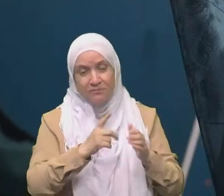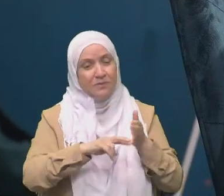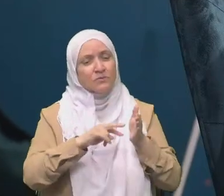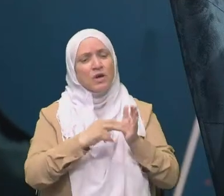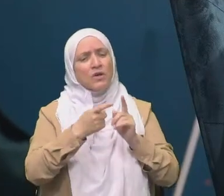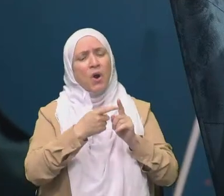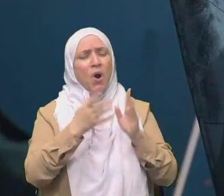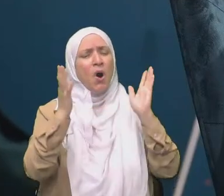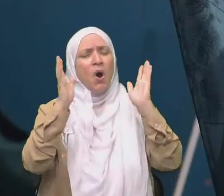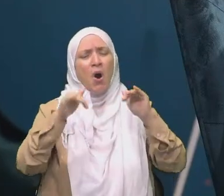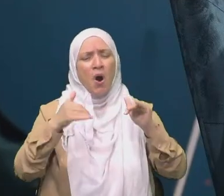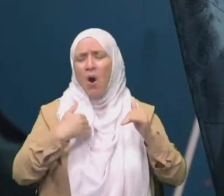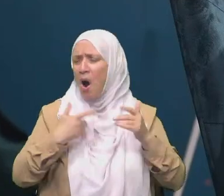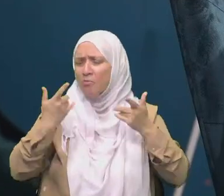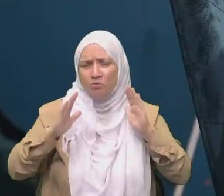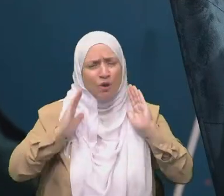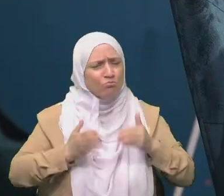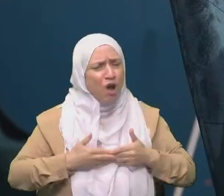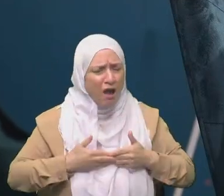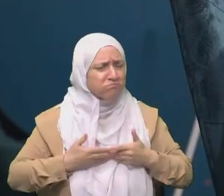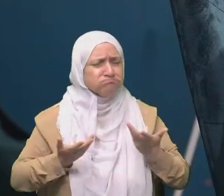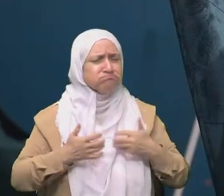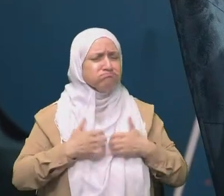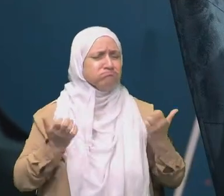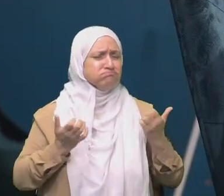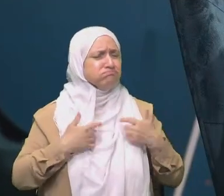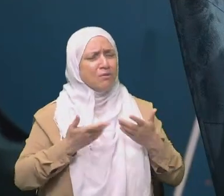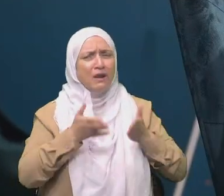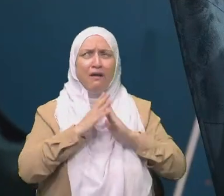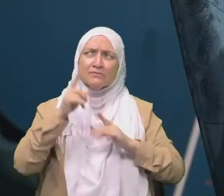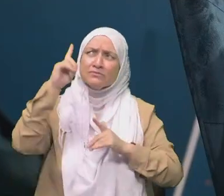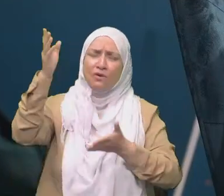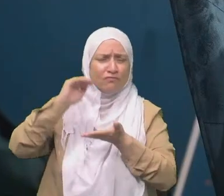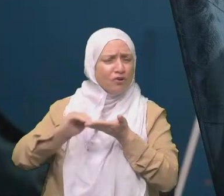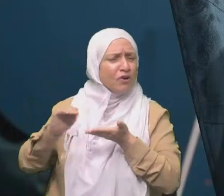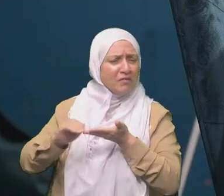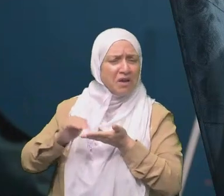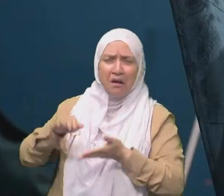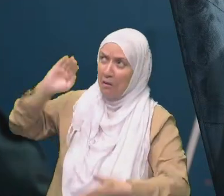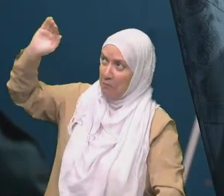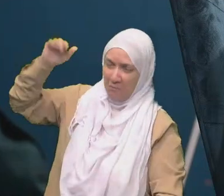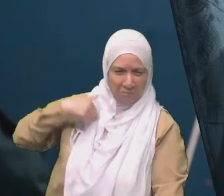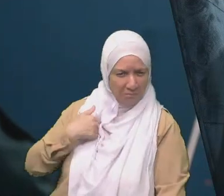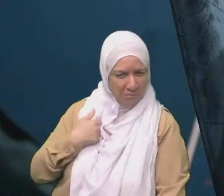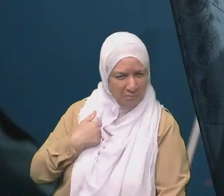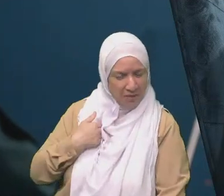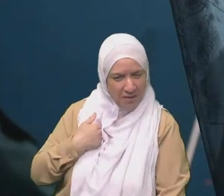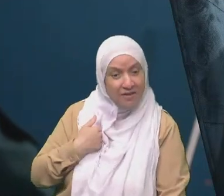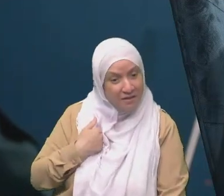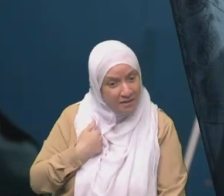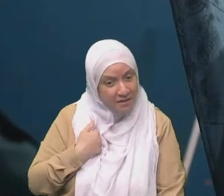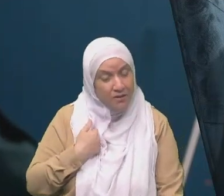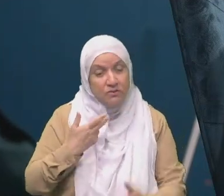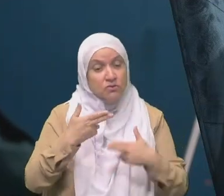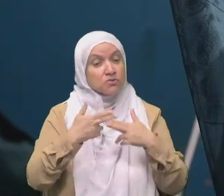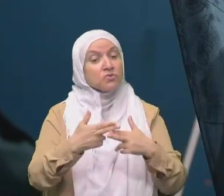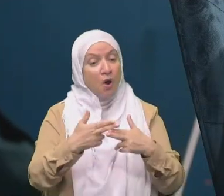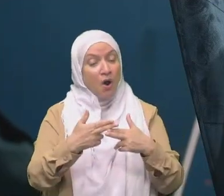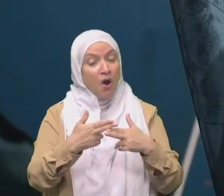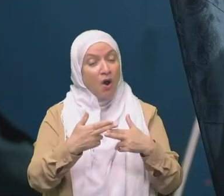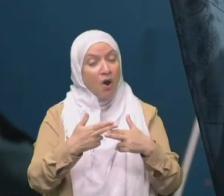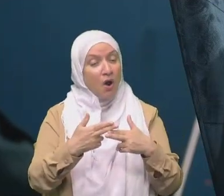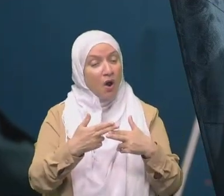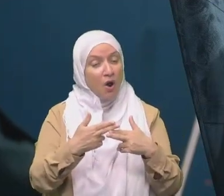alhamdulillah, Allah will forgive it for me. This is the delusion of safety. We need to learn this. Now, one thing I want to bring here to the table as well is